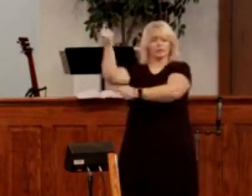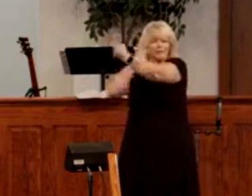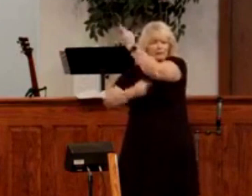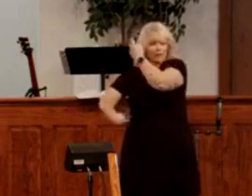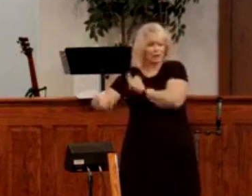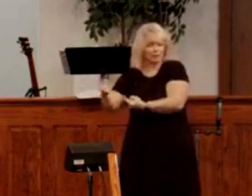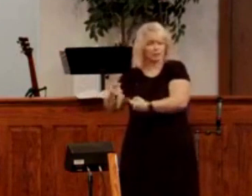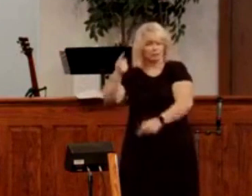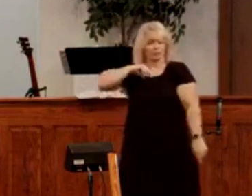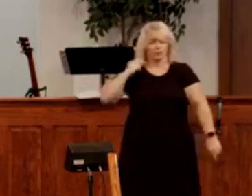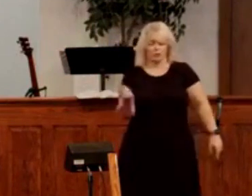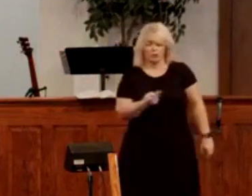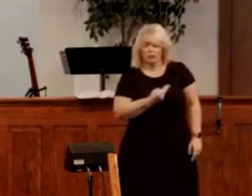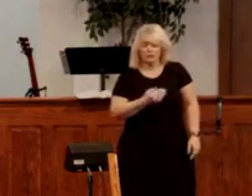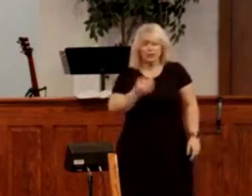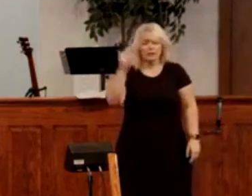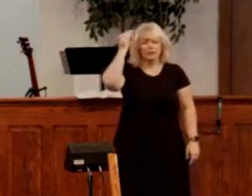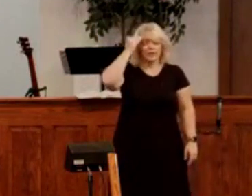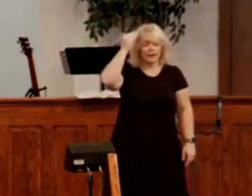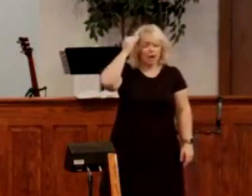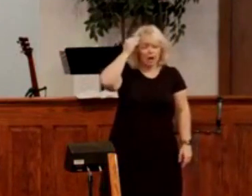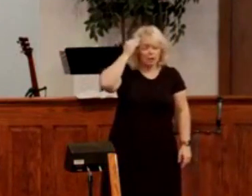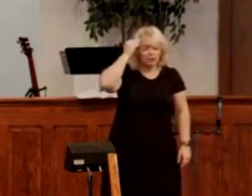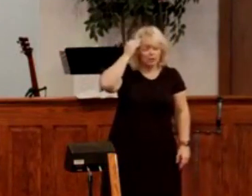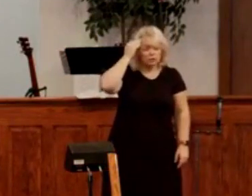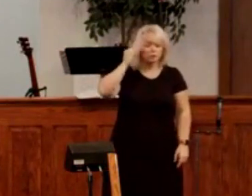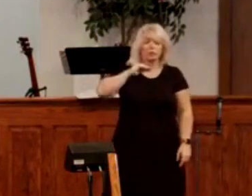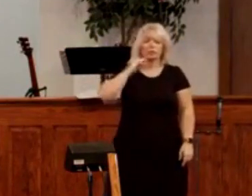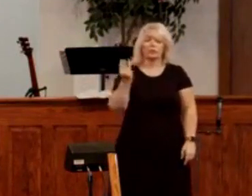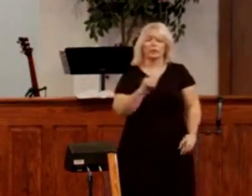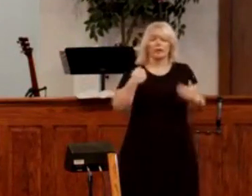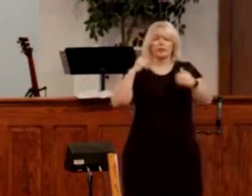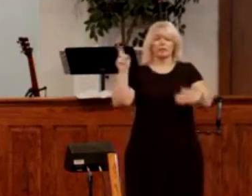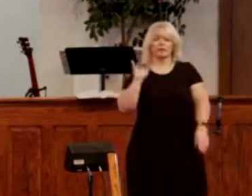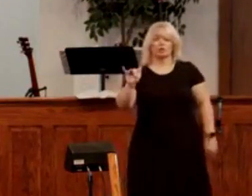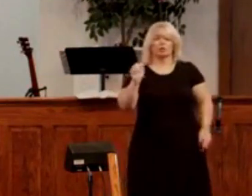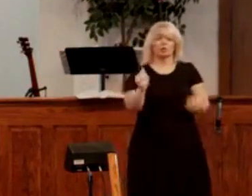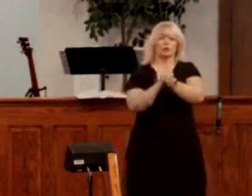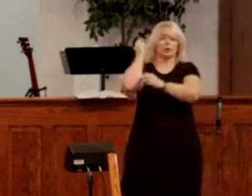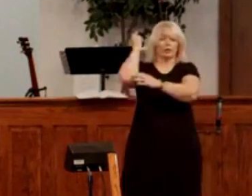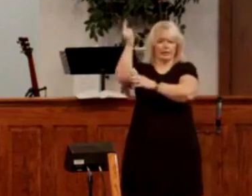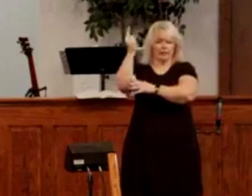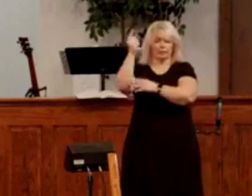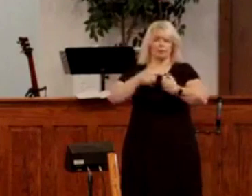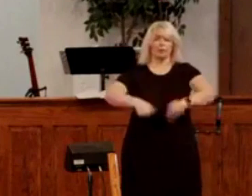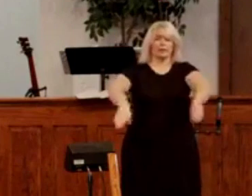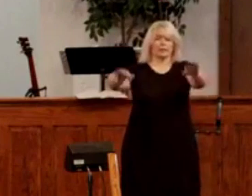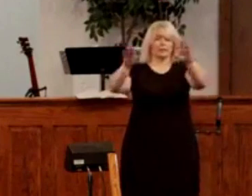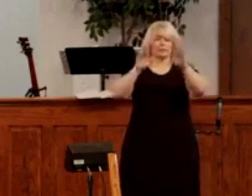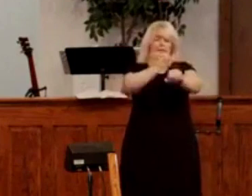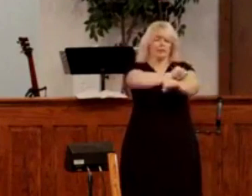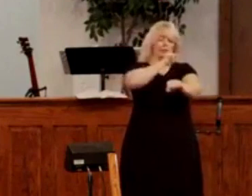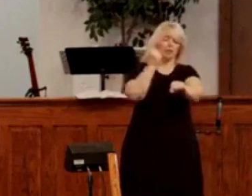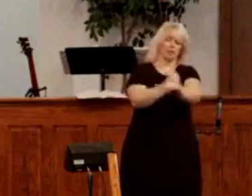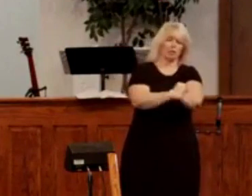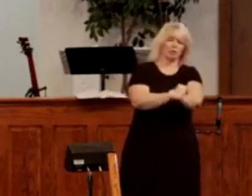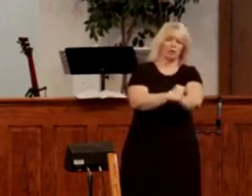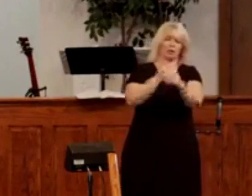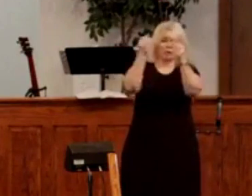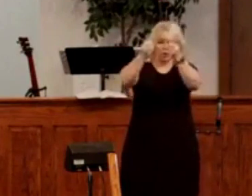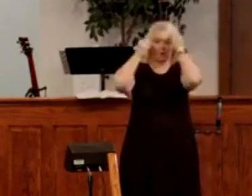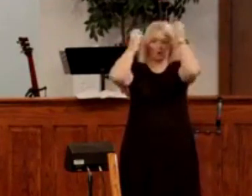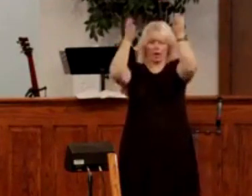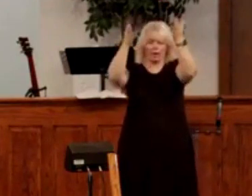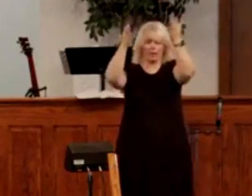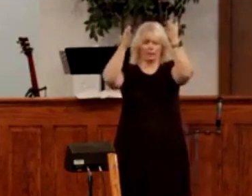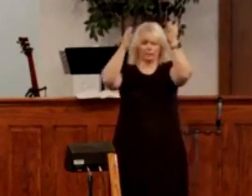us. Armed with that knowledge that we have eternity with him, we can submit to authorities. We can obey